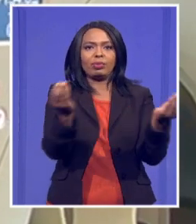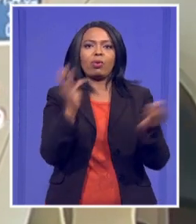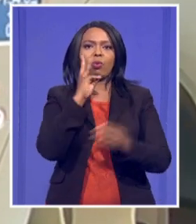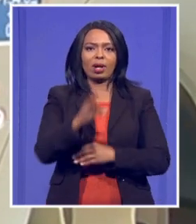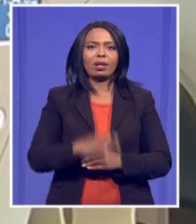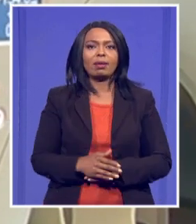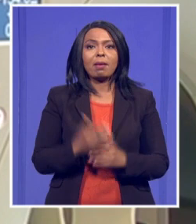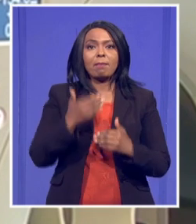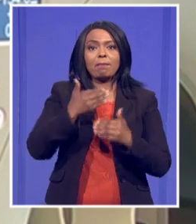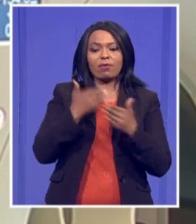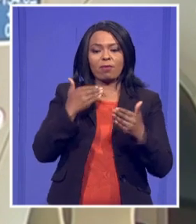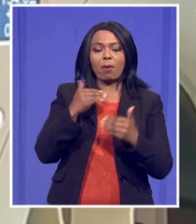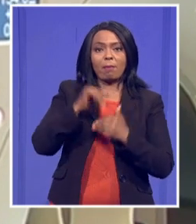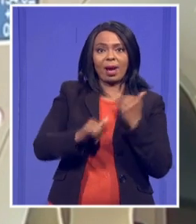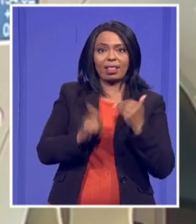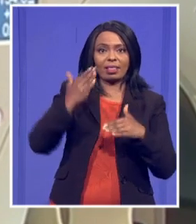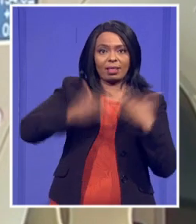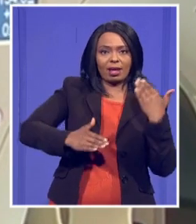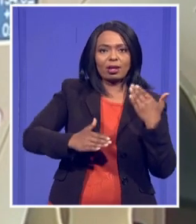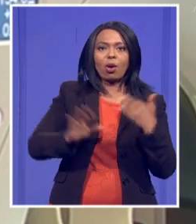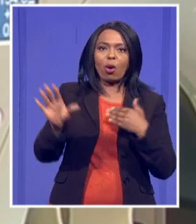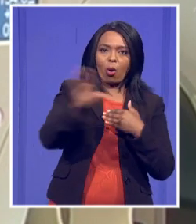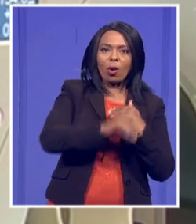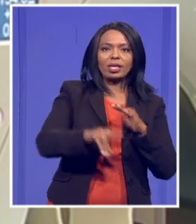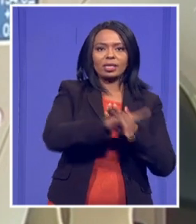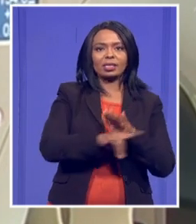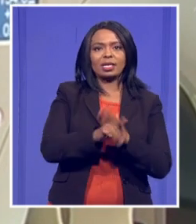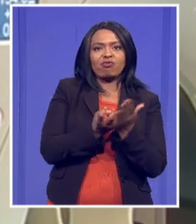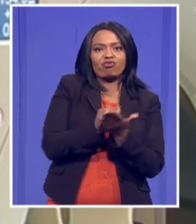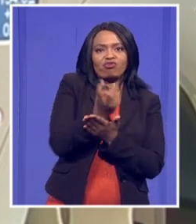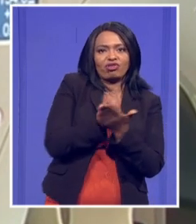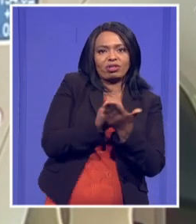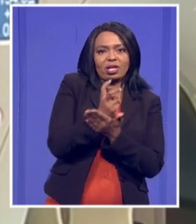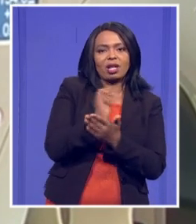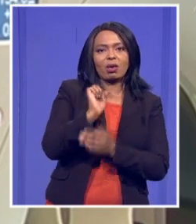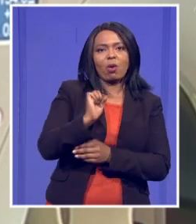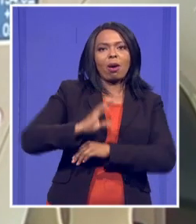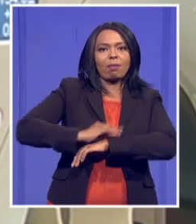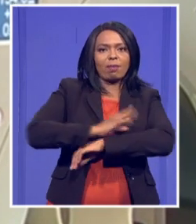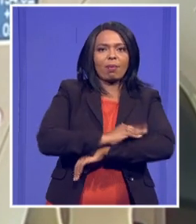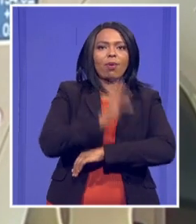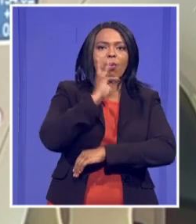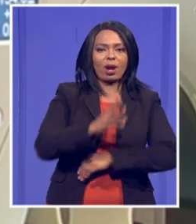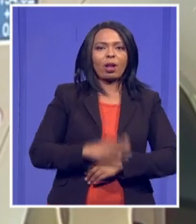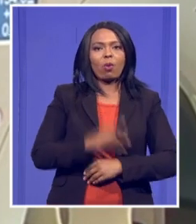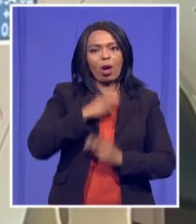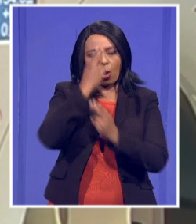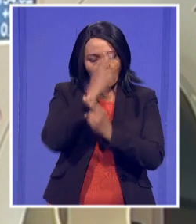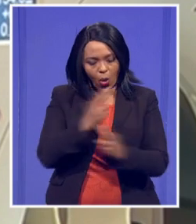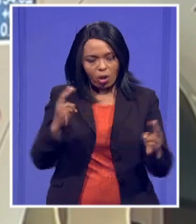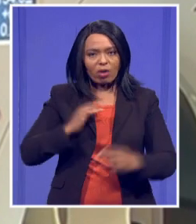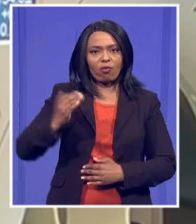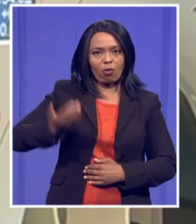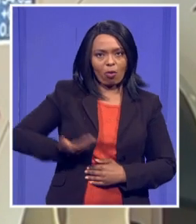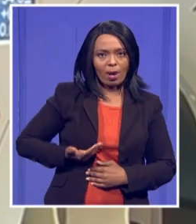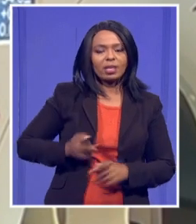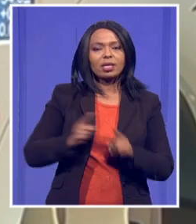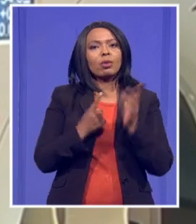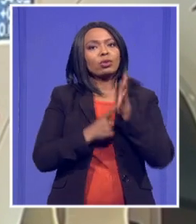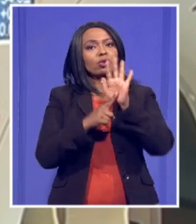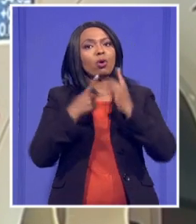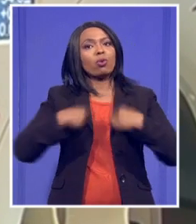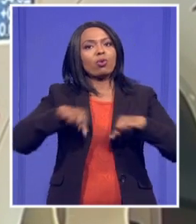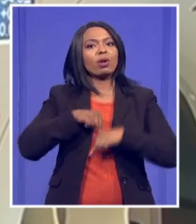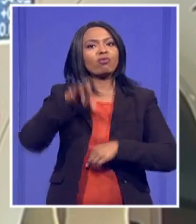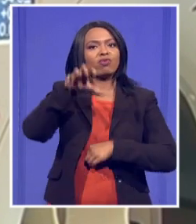this month. All our districts will be having mammogram, therefore in honor of women, and to show that as a province we